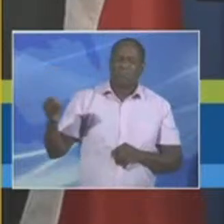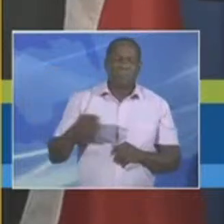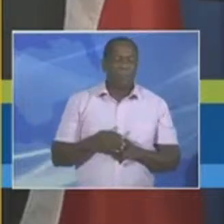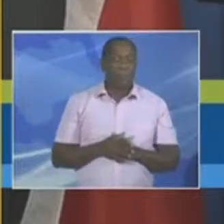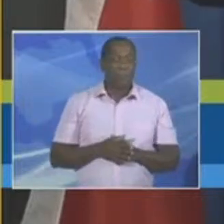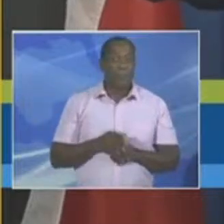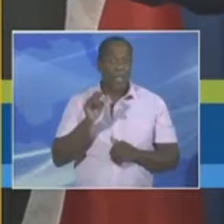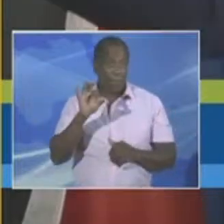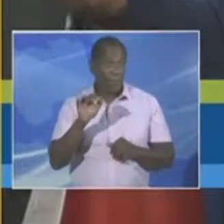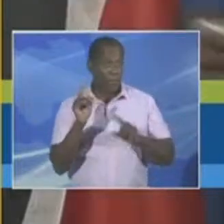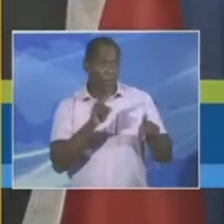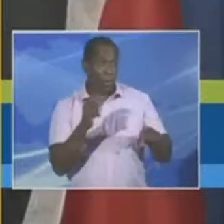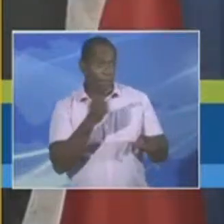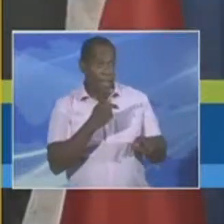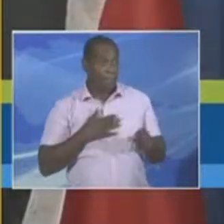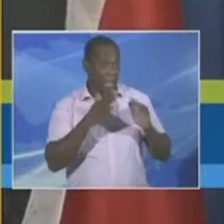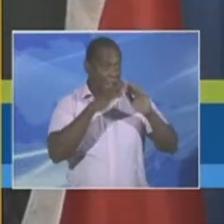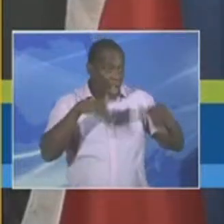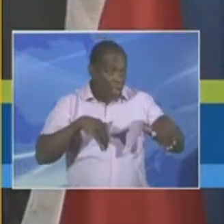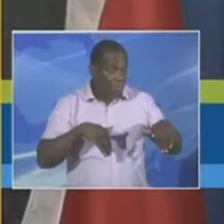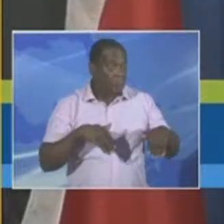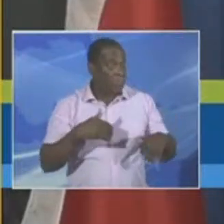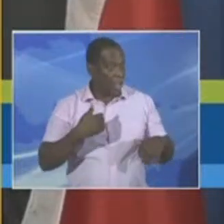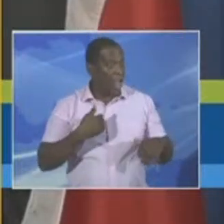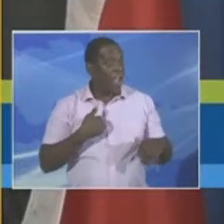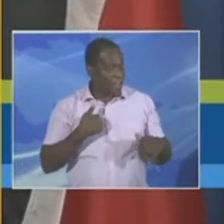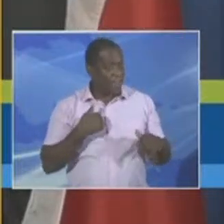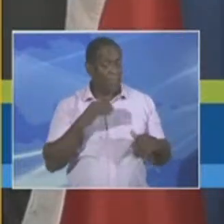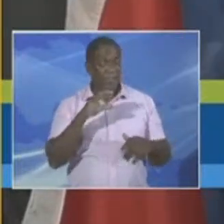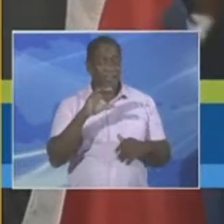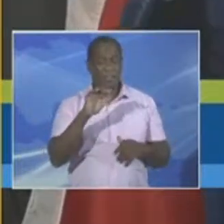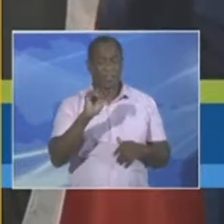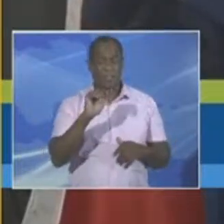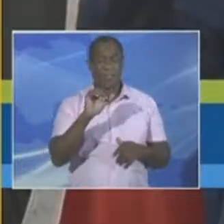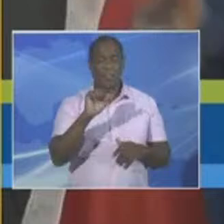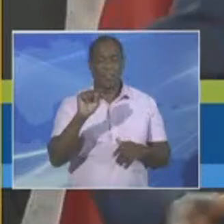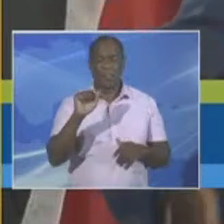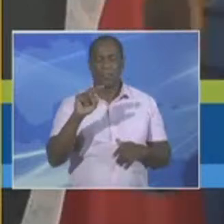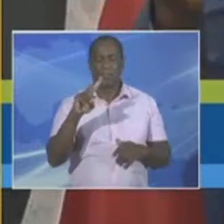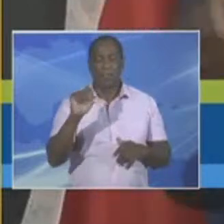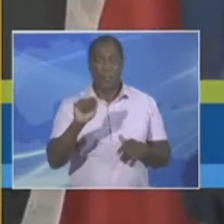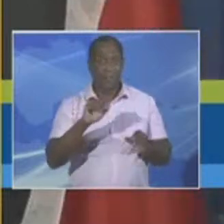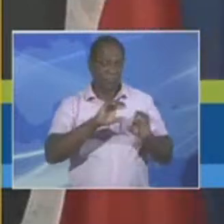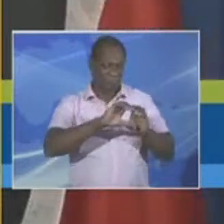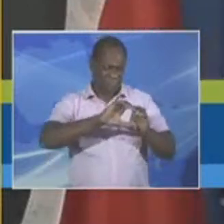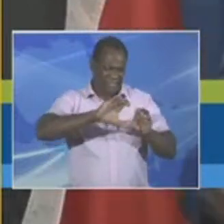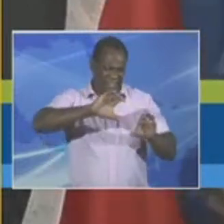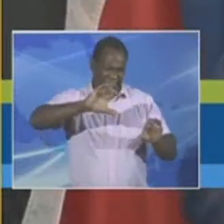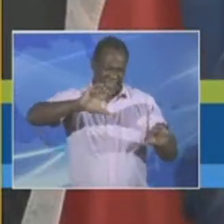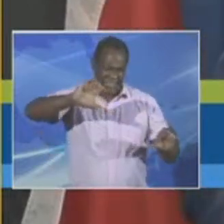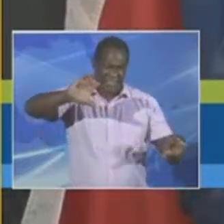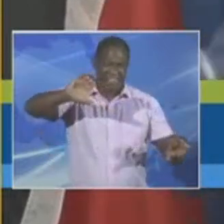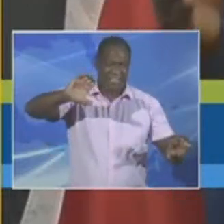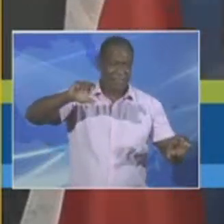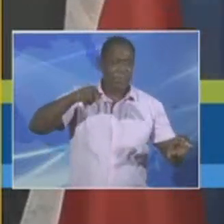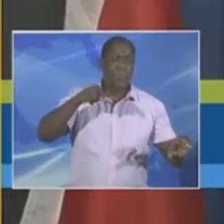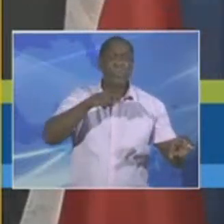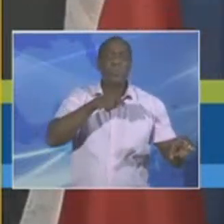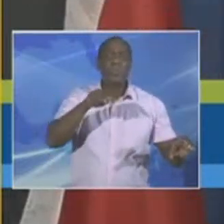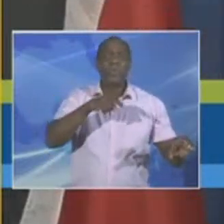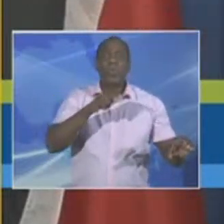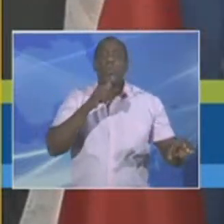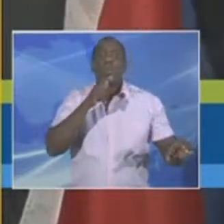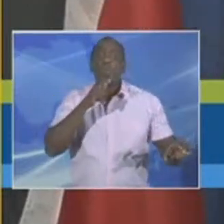there, planted there by me. Right? The largest bunch of silk fig I've seen, and I grew up with silk